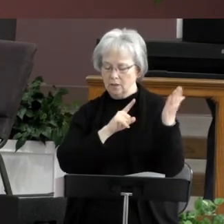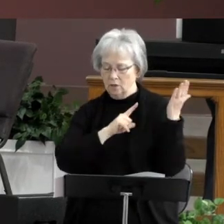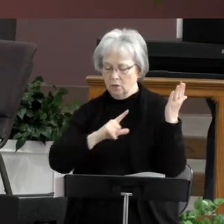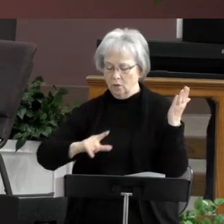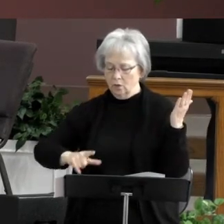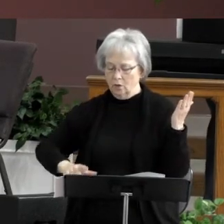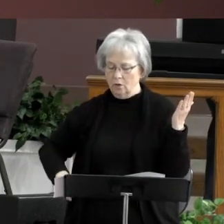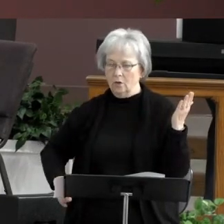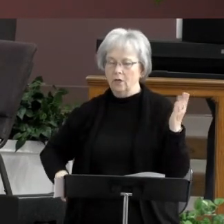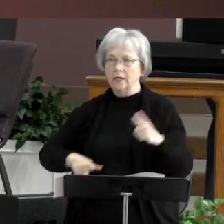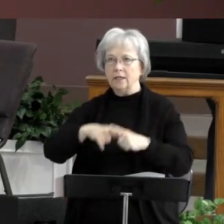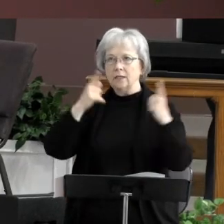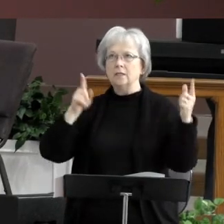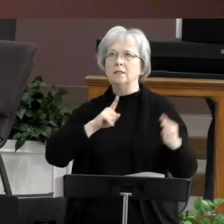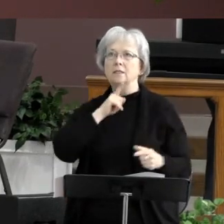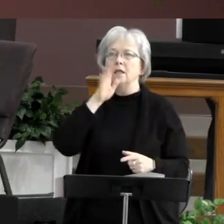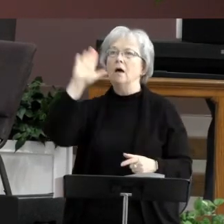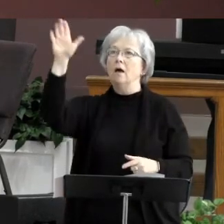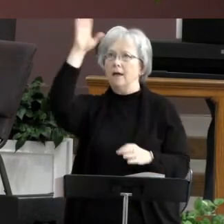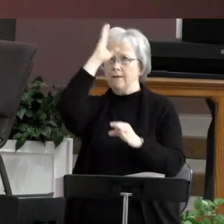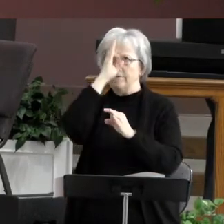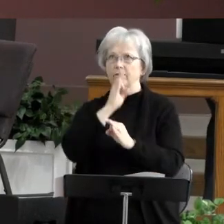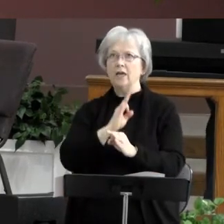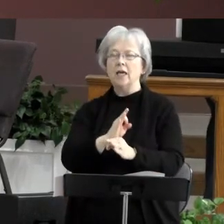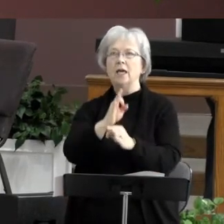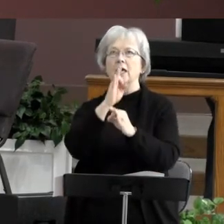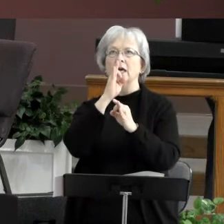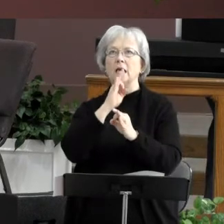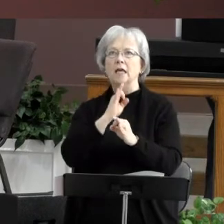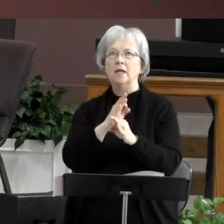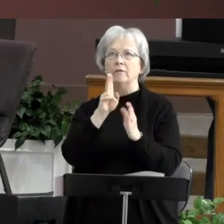faithfulness, great is Thy